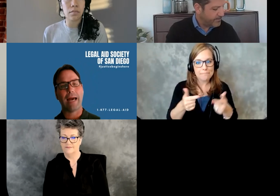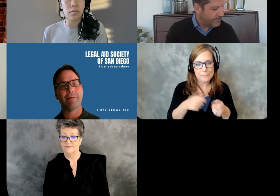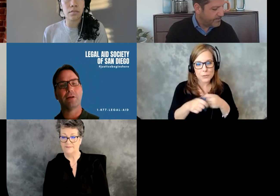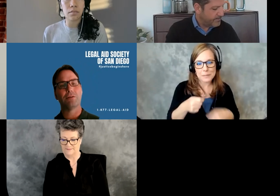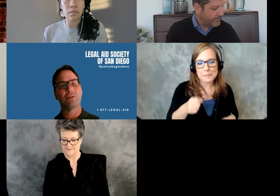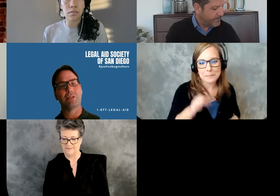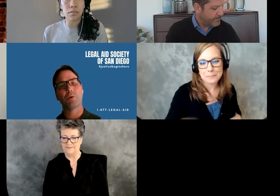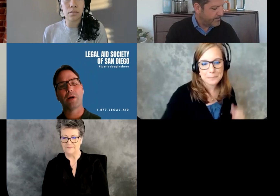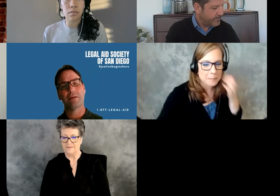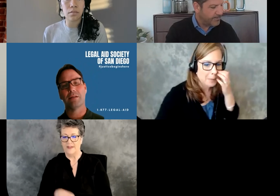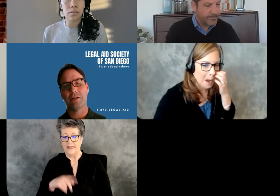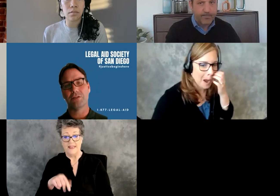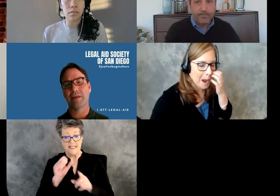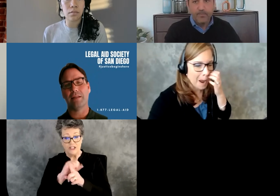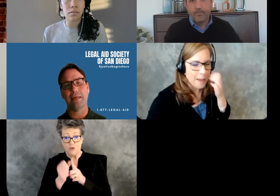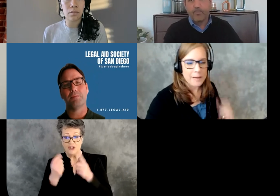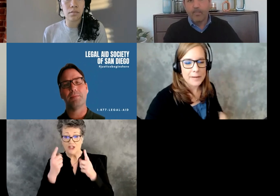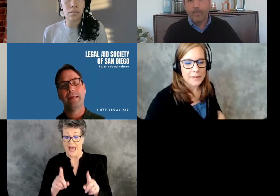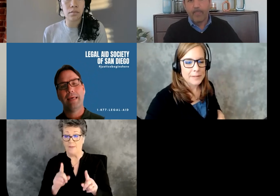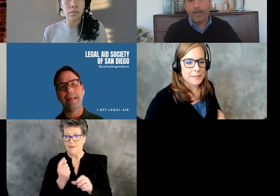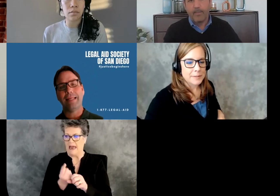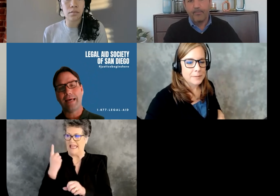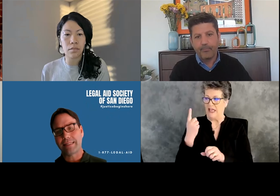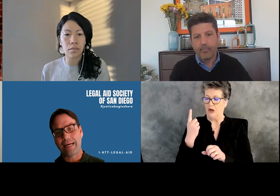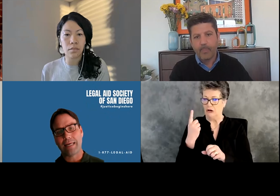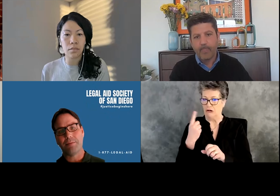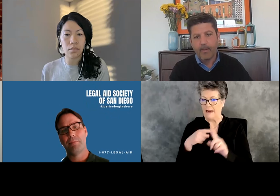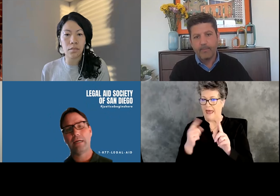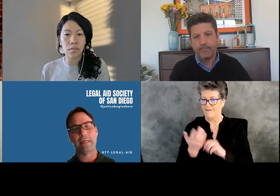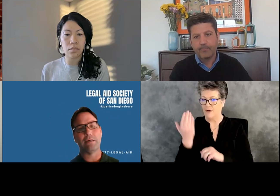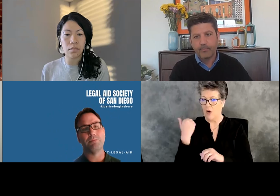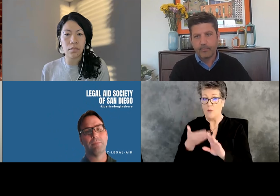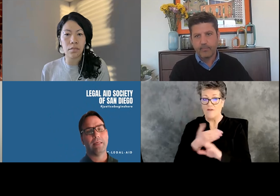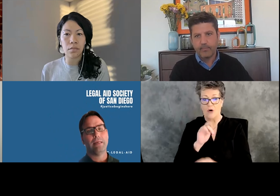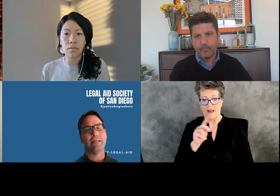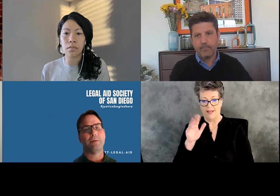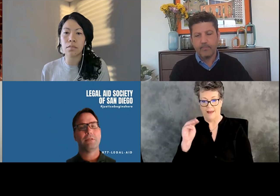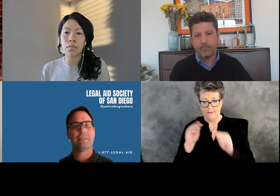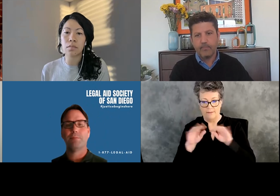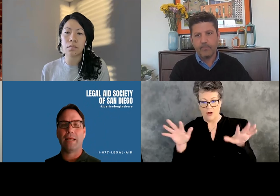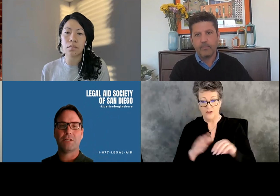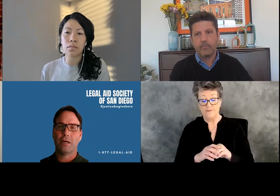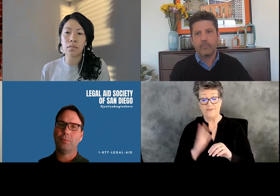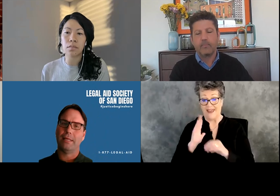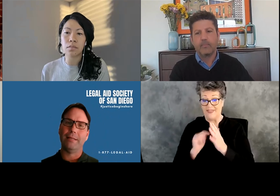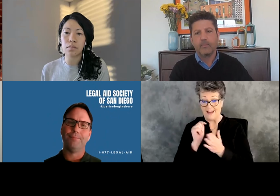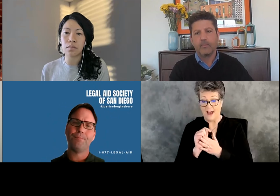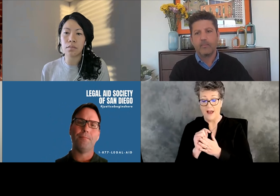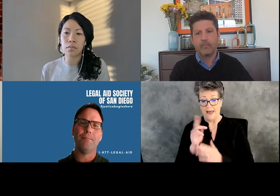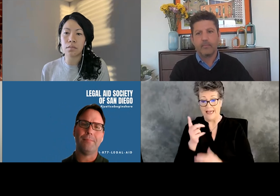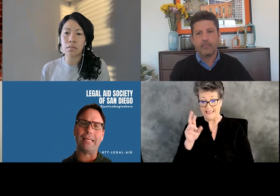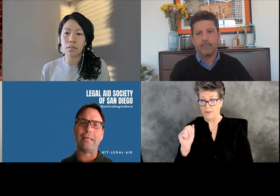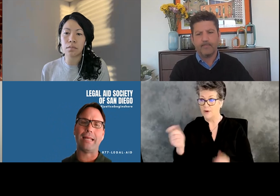1.5 years ago, so this is prior to the launch of CalAIM. And in that time, Deborah's managed care